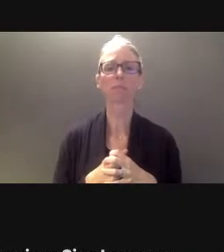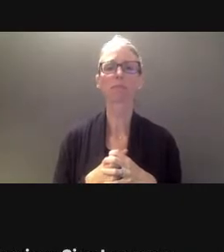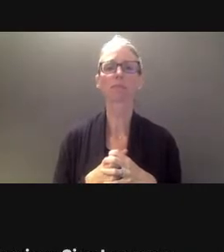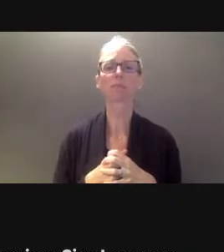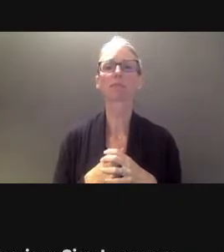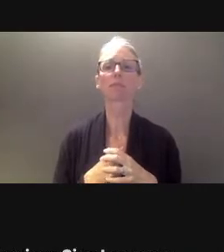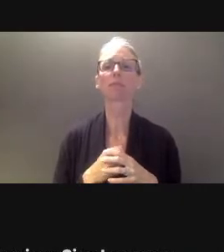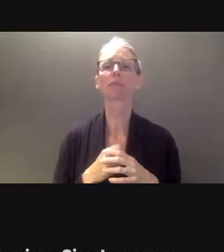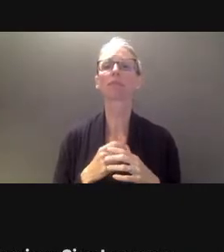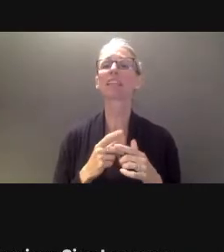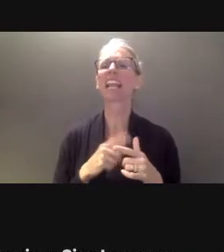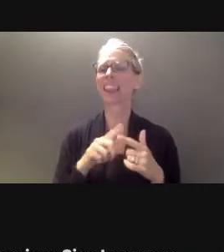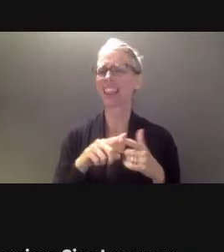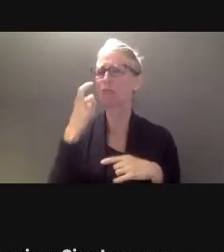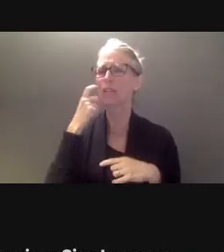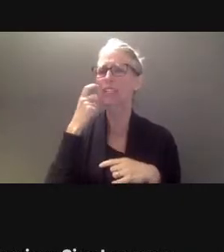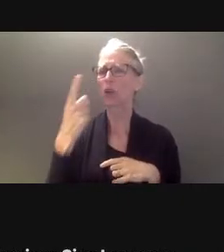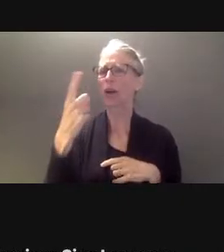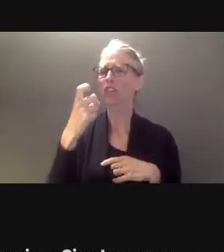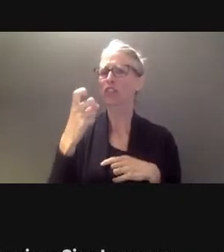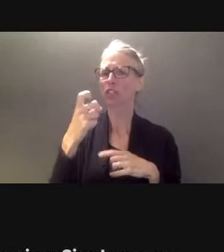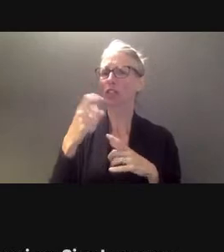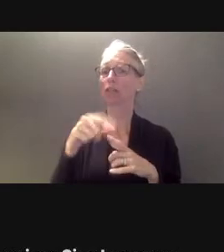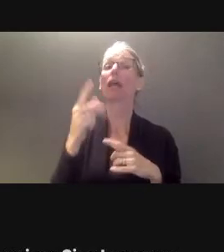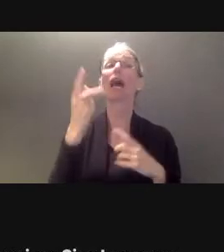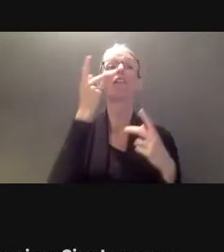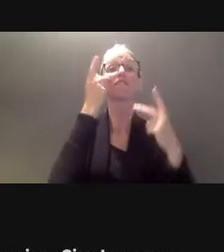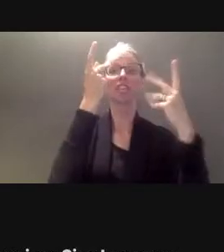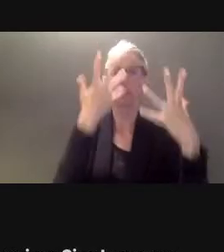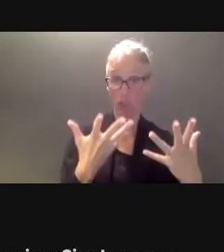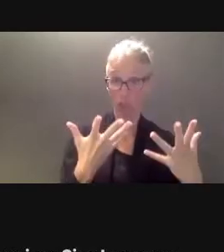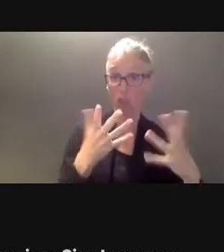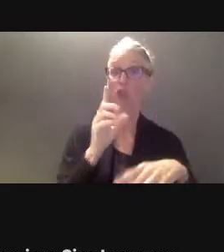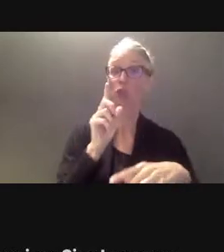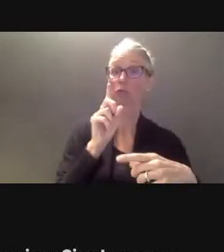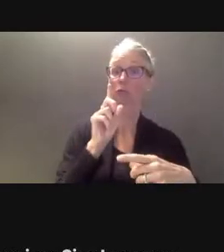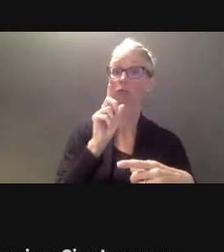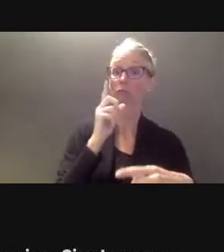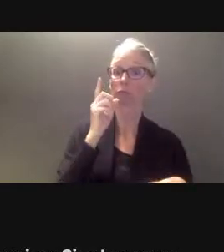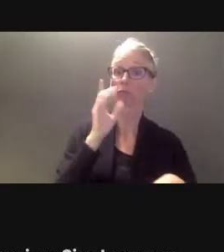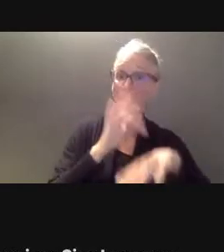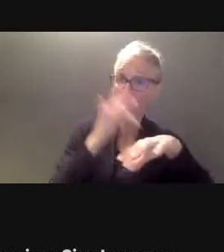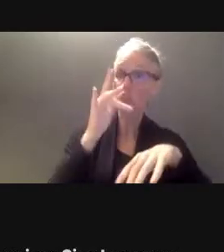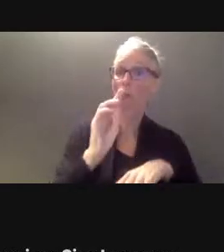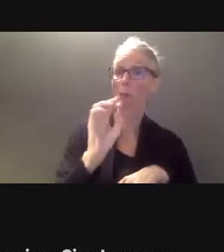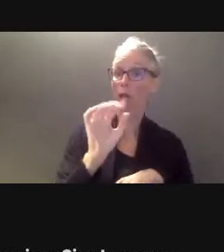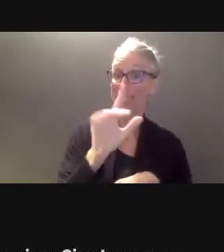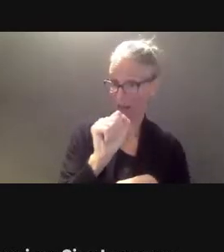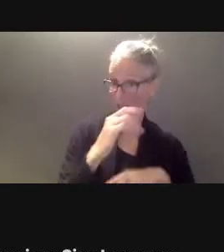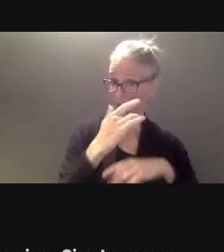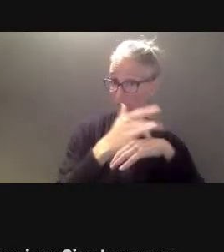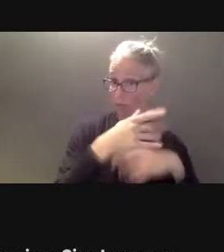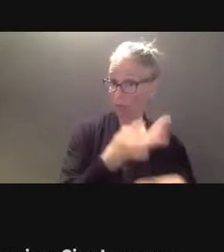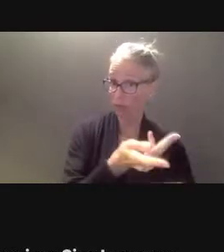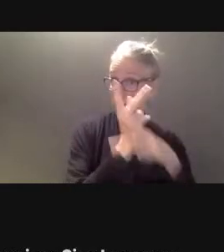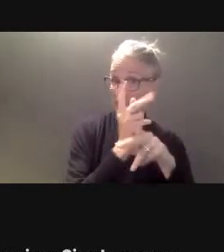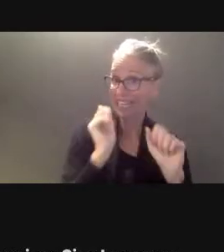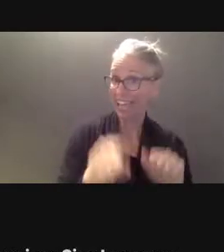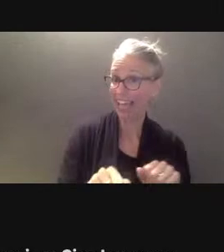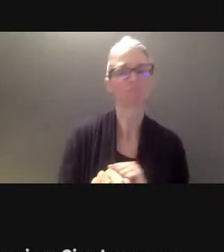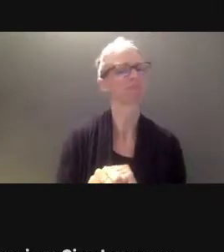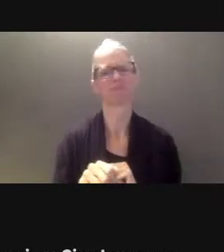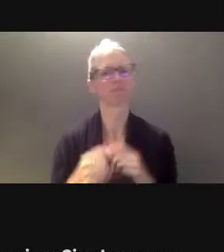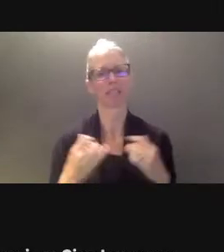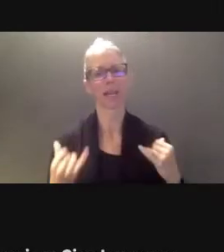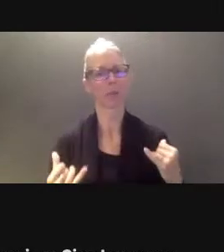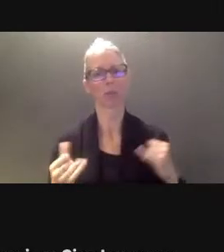are available to visitors as well. They're currently not. But every state, it's federally required that each